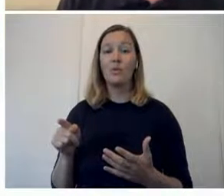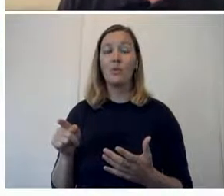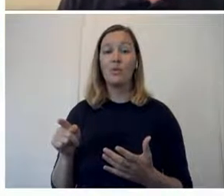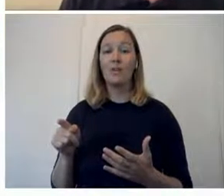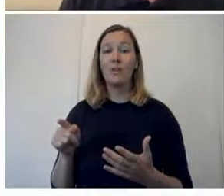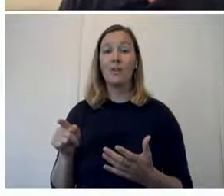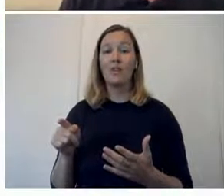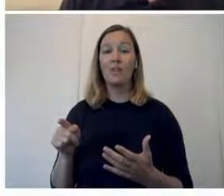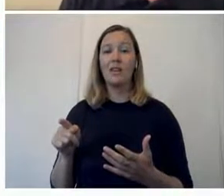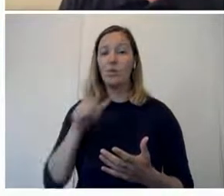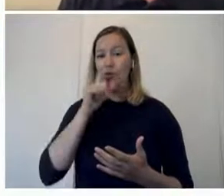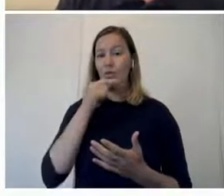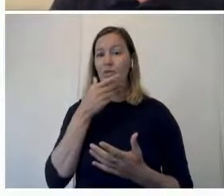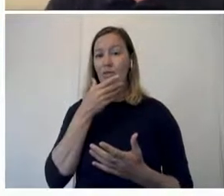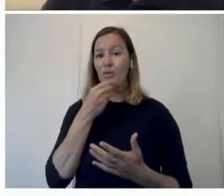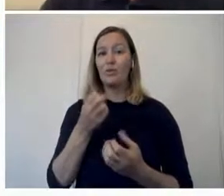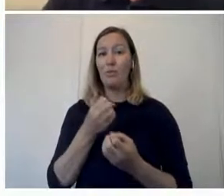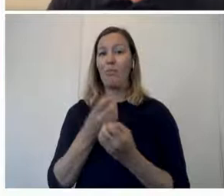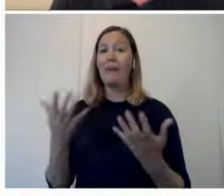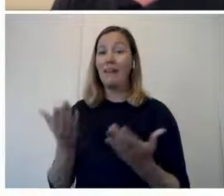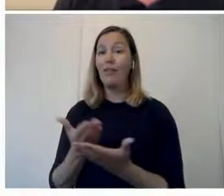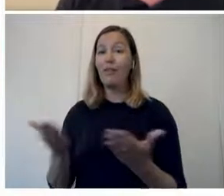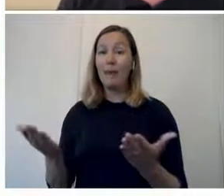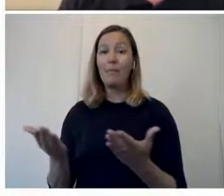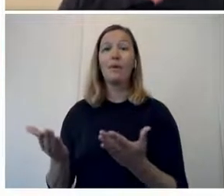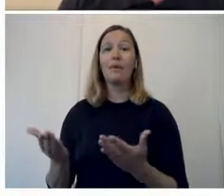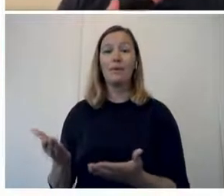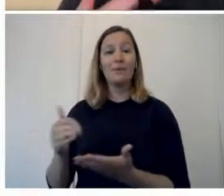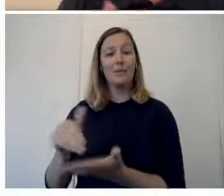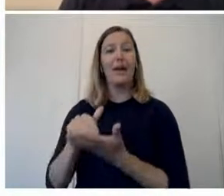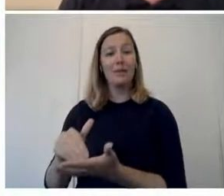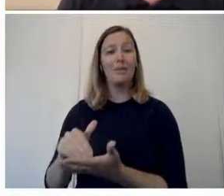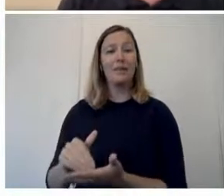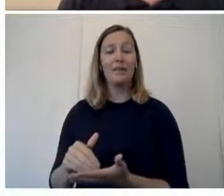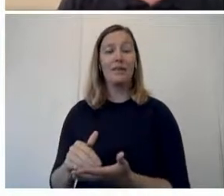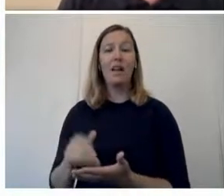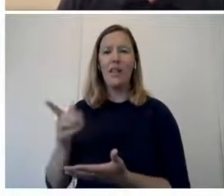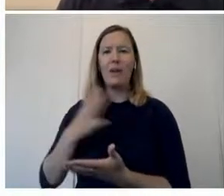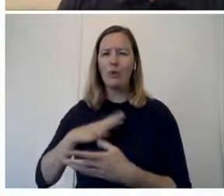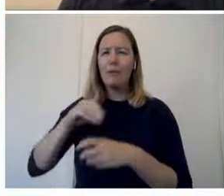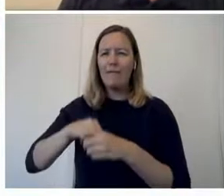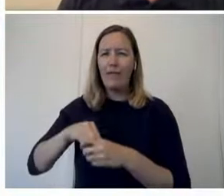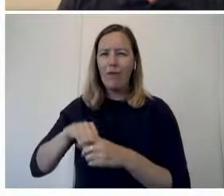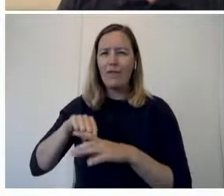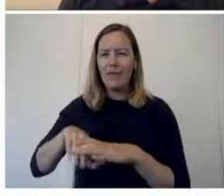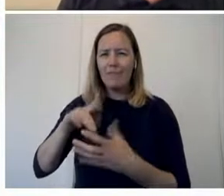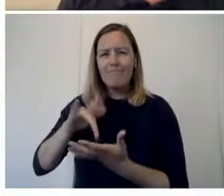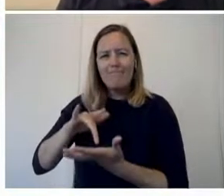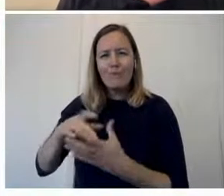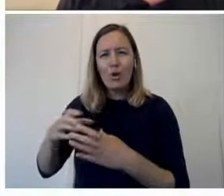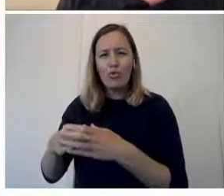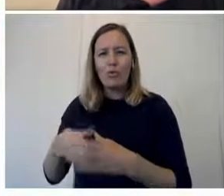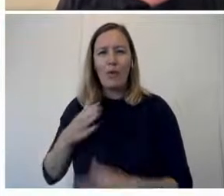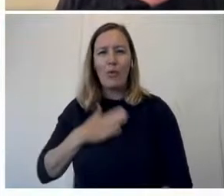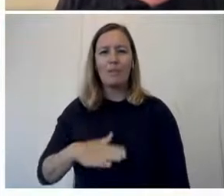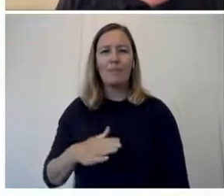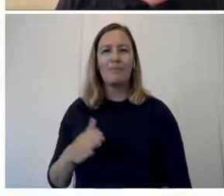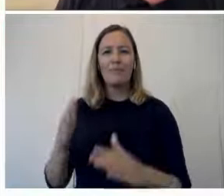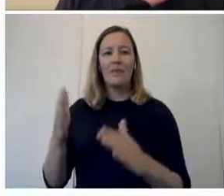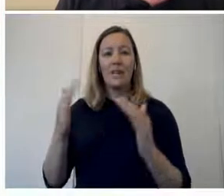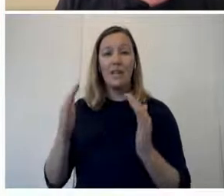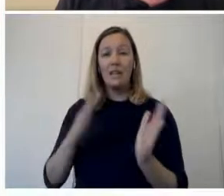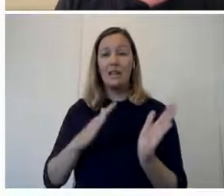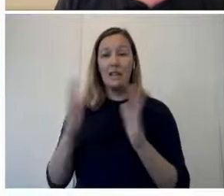literally deputize hundreds and thousands of them to help you. They just want to be on the inside. Stimulation, love marketing,